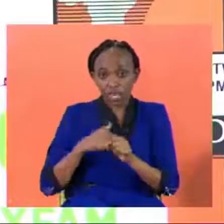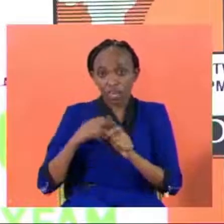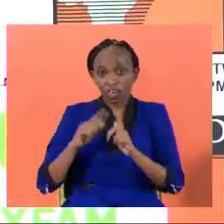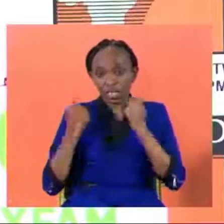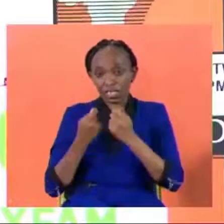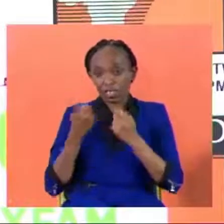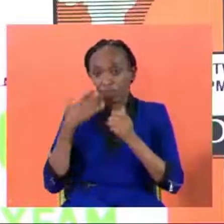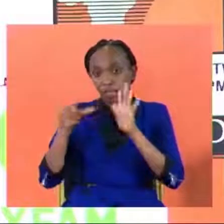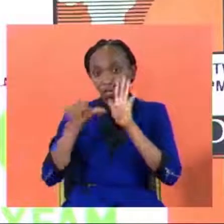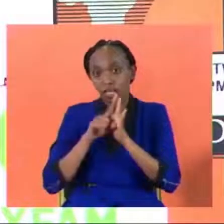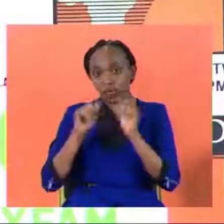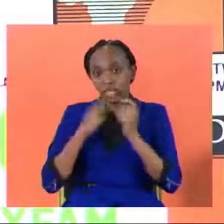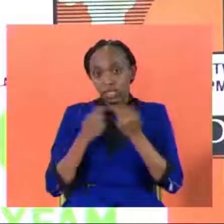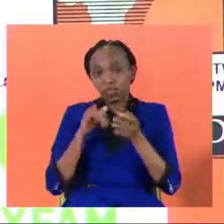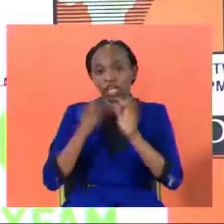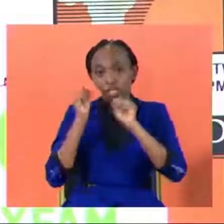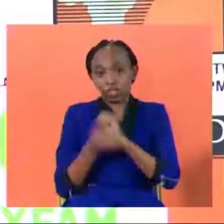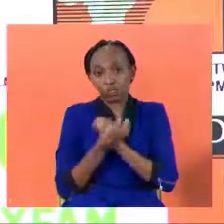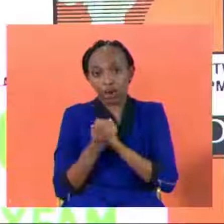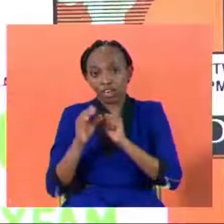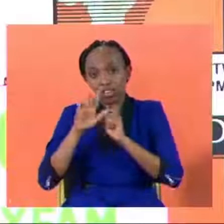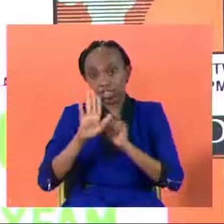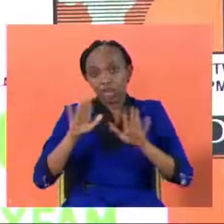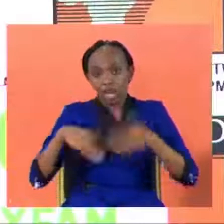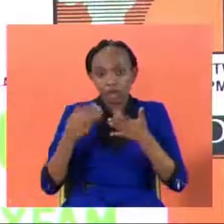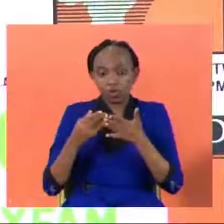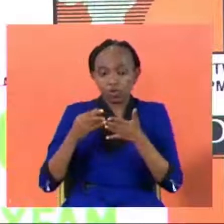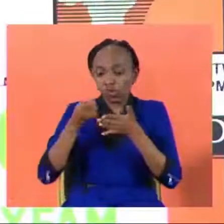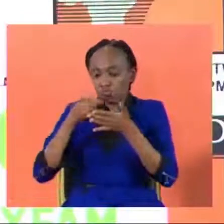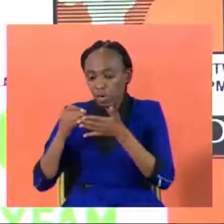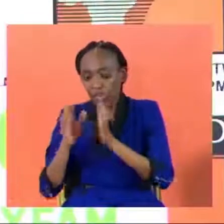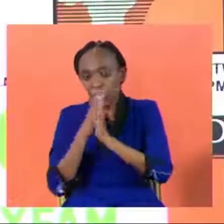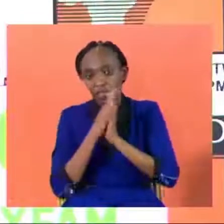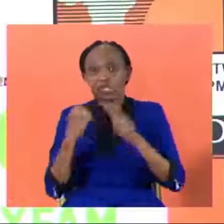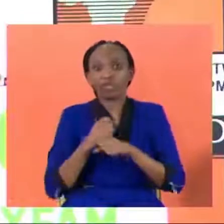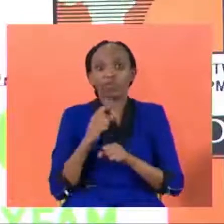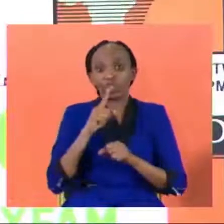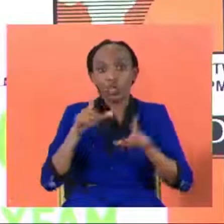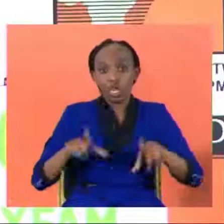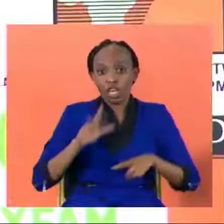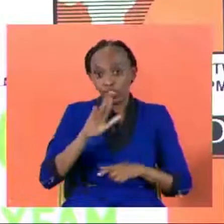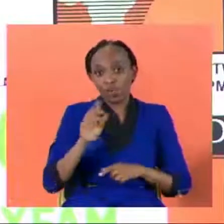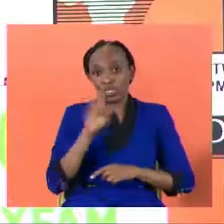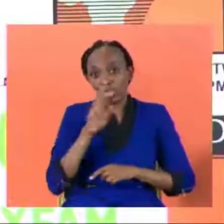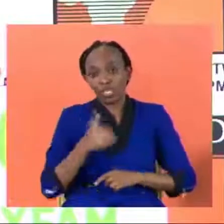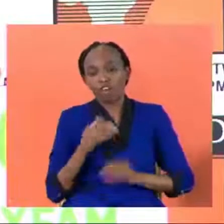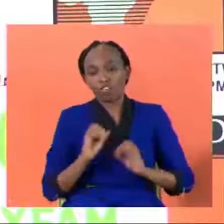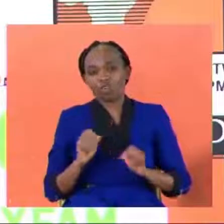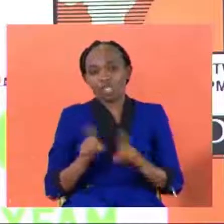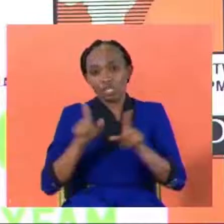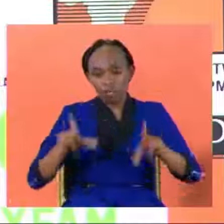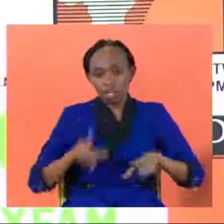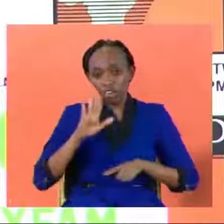legal team with you that can advise you on how to go about the story in a safe way to make sure that, you know, your life is not in danger and your life is